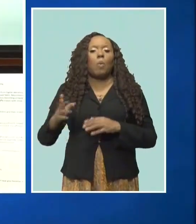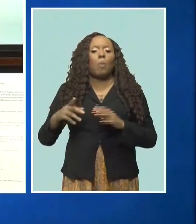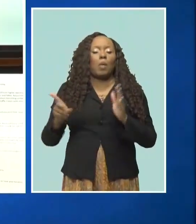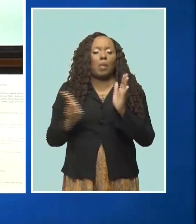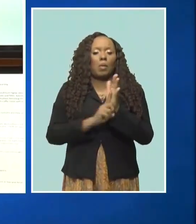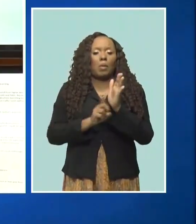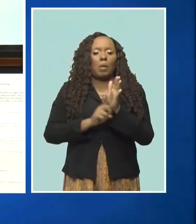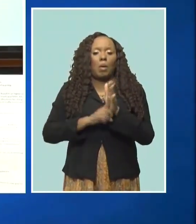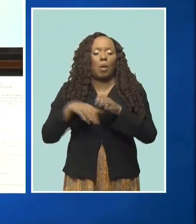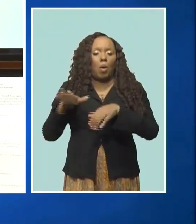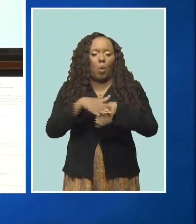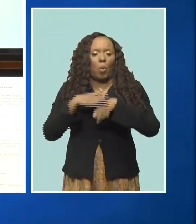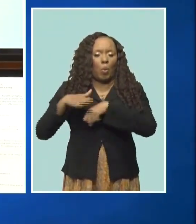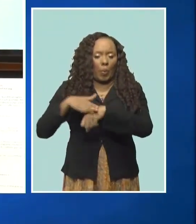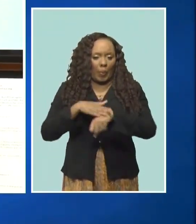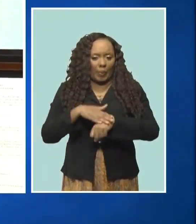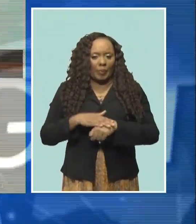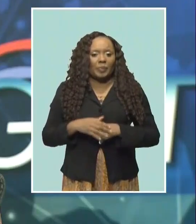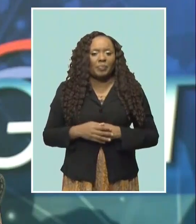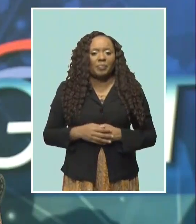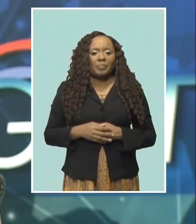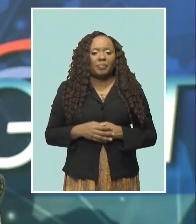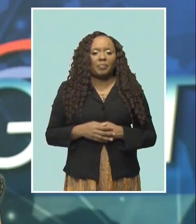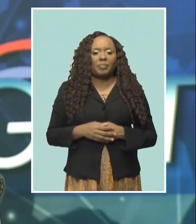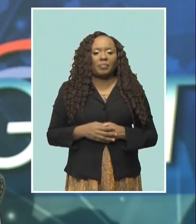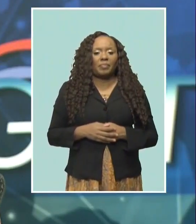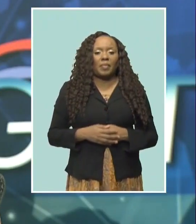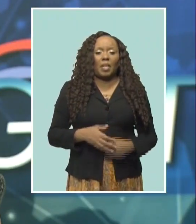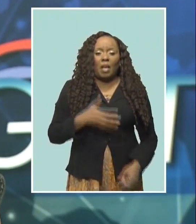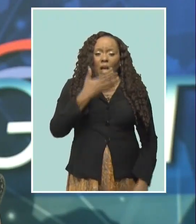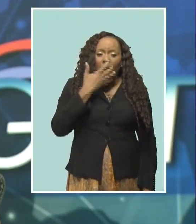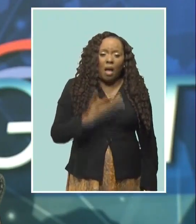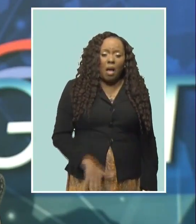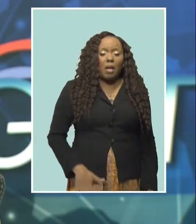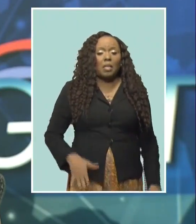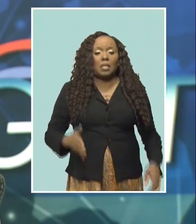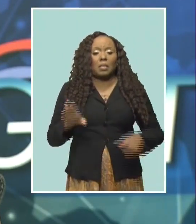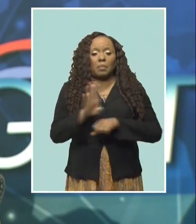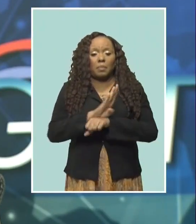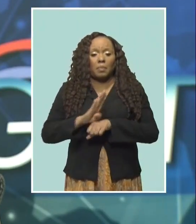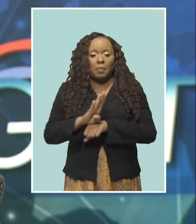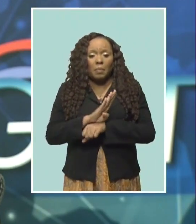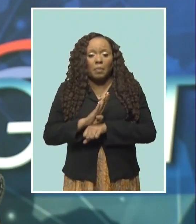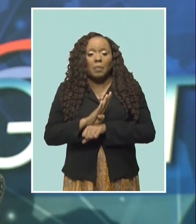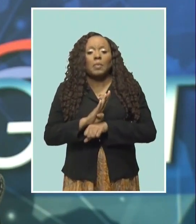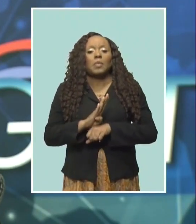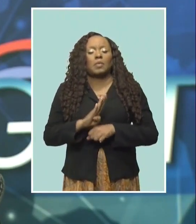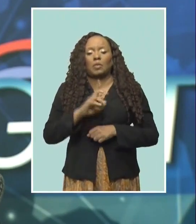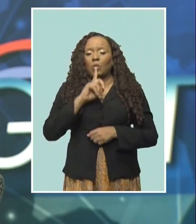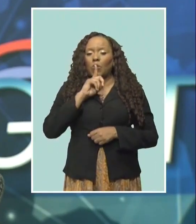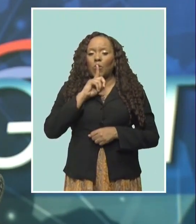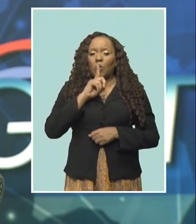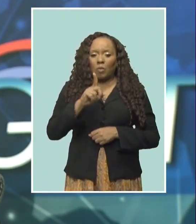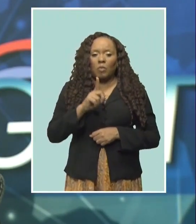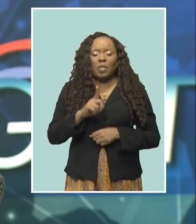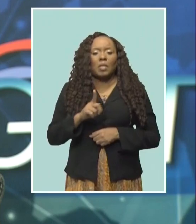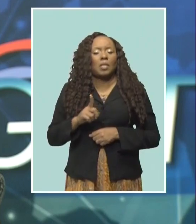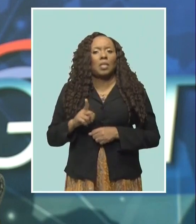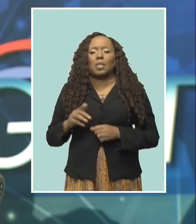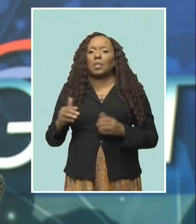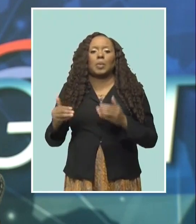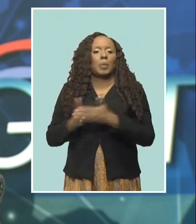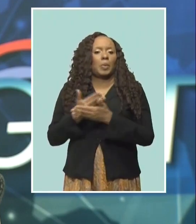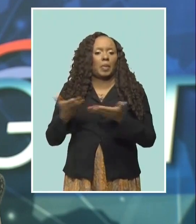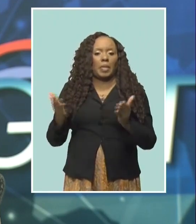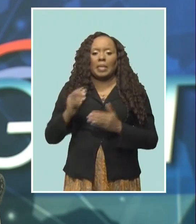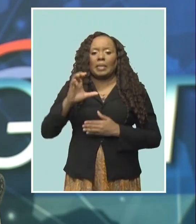Agard, CBC News. The excess heat in Barbados recently is a new phenomenon which the Caribbean